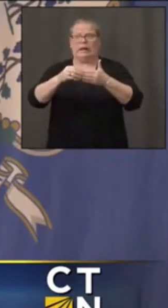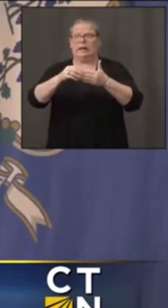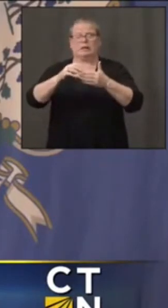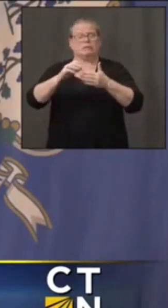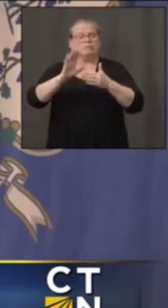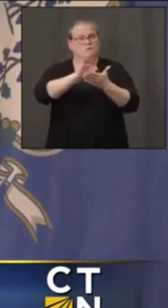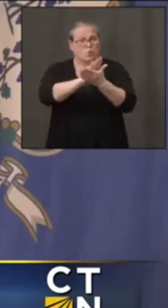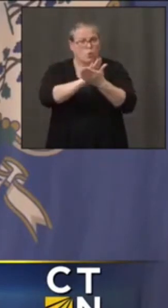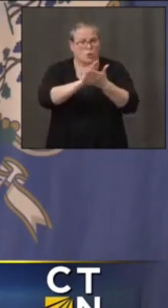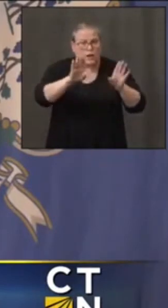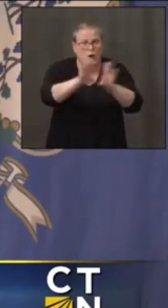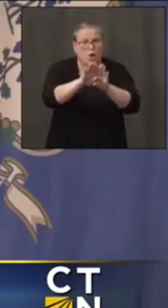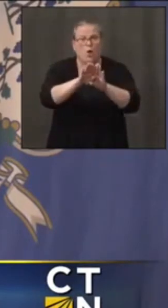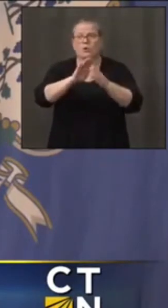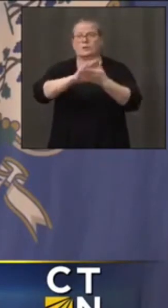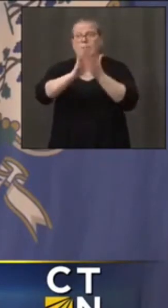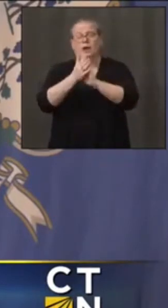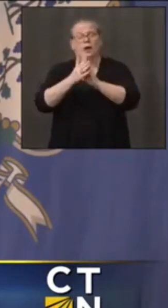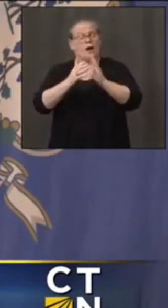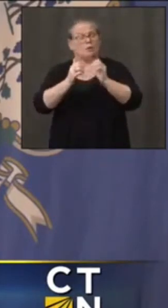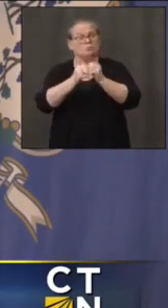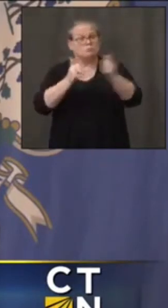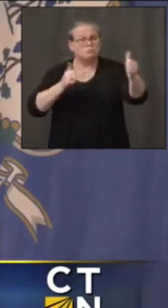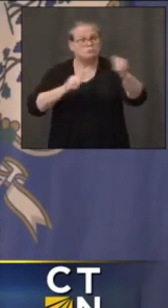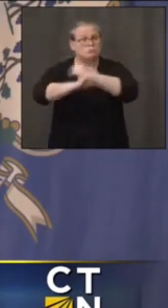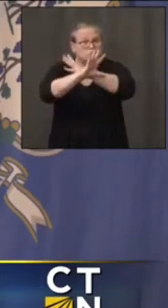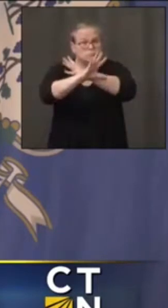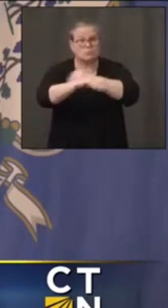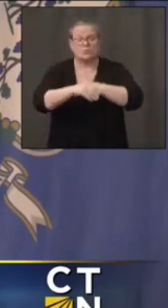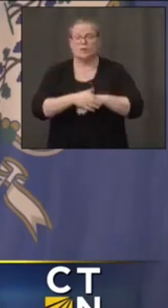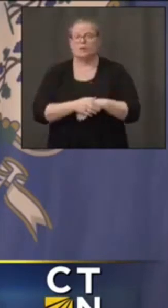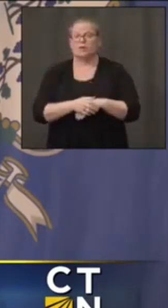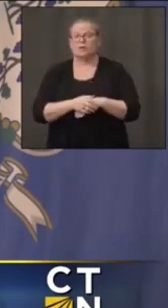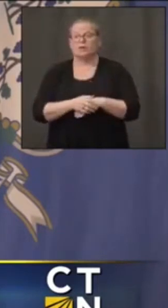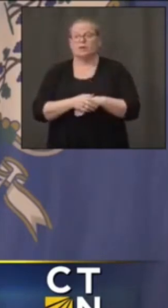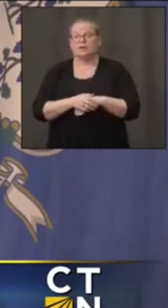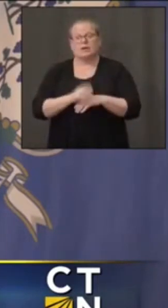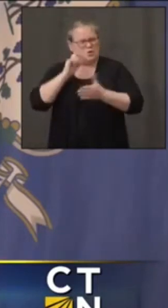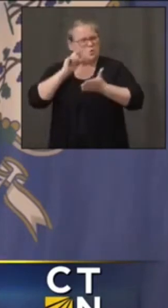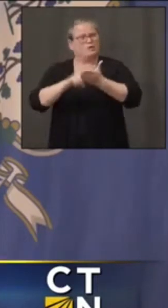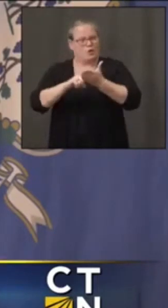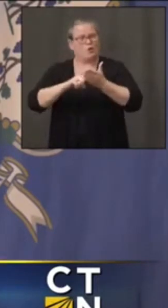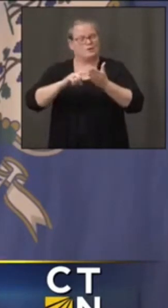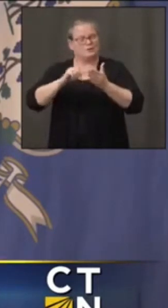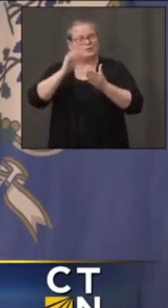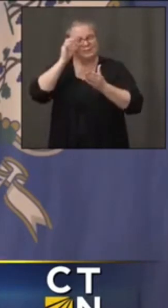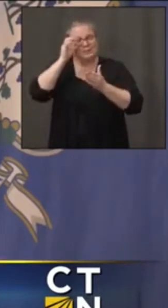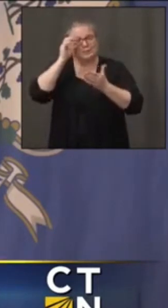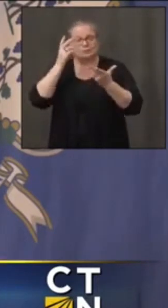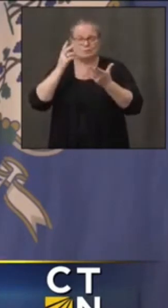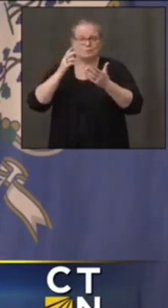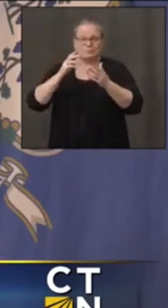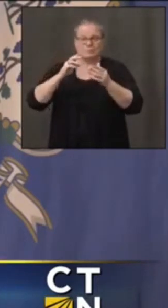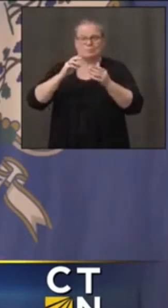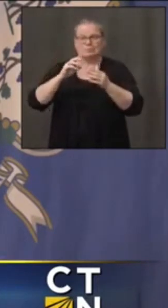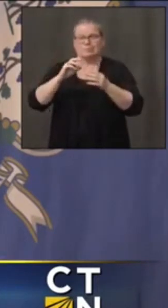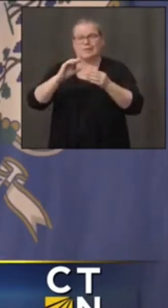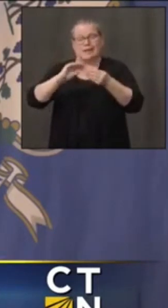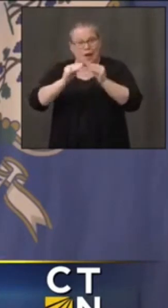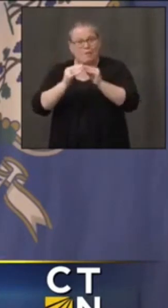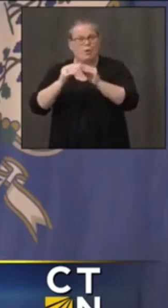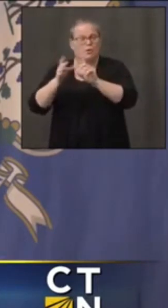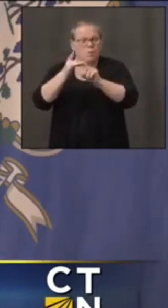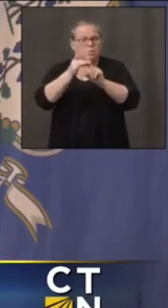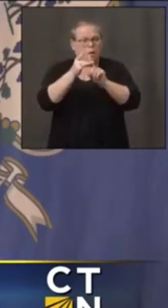I think you're going to see, as the infection rates creep up and the positivity per 100,000 does the same, in